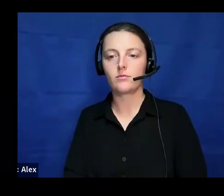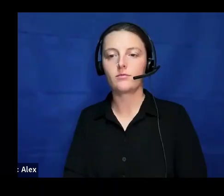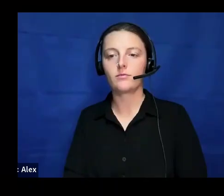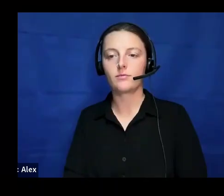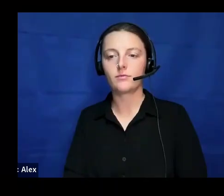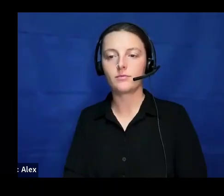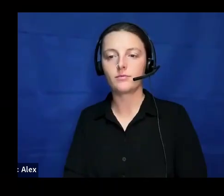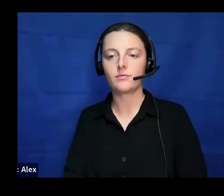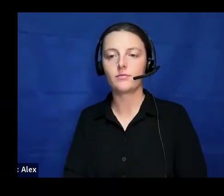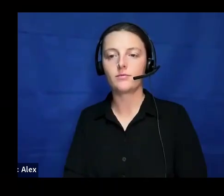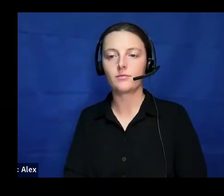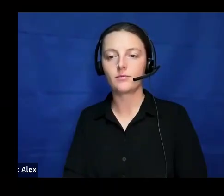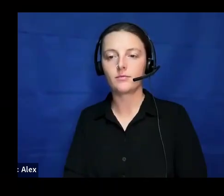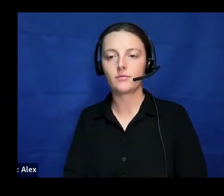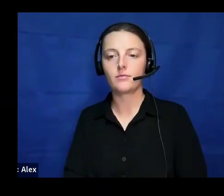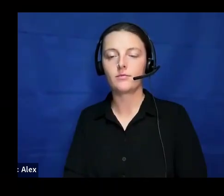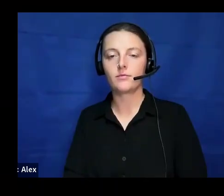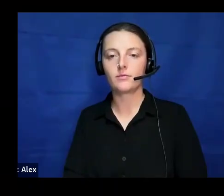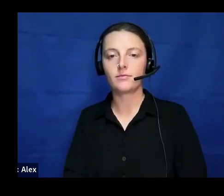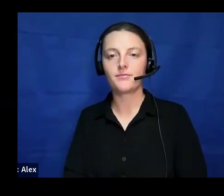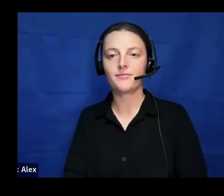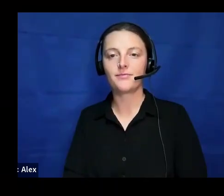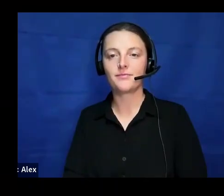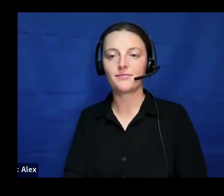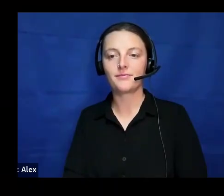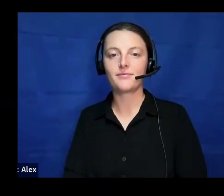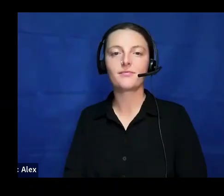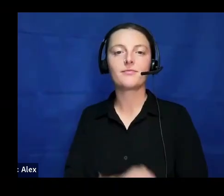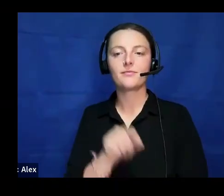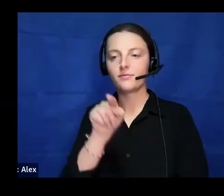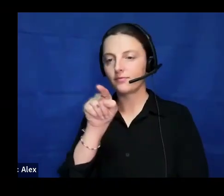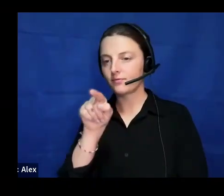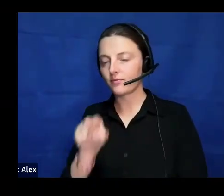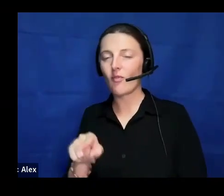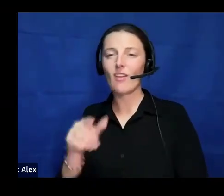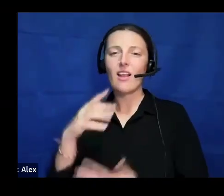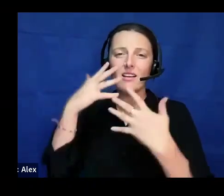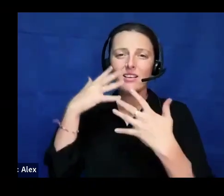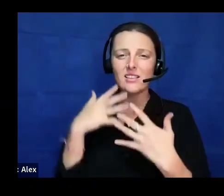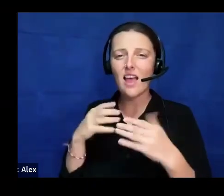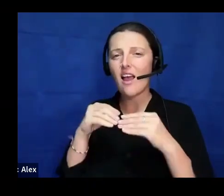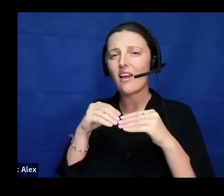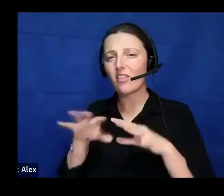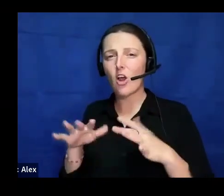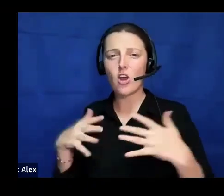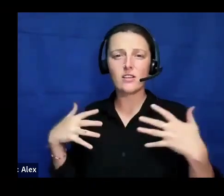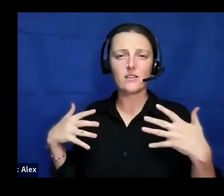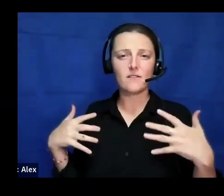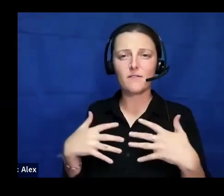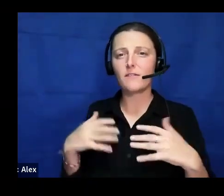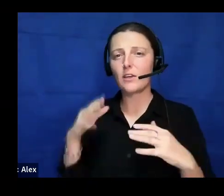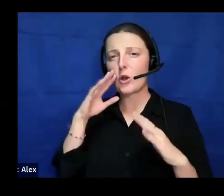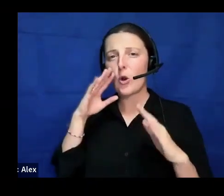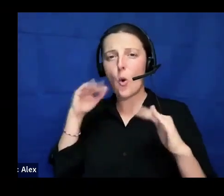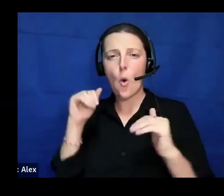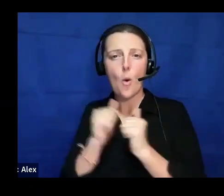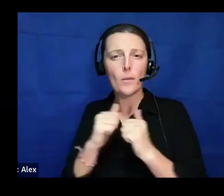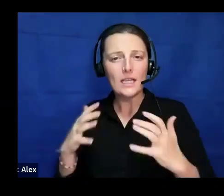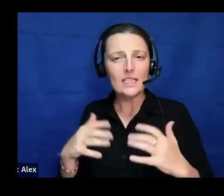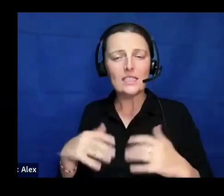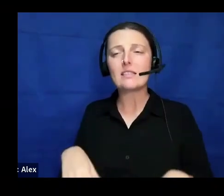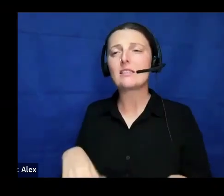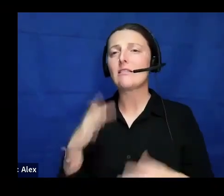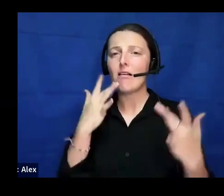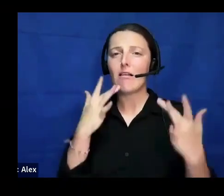So I see a lot of sad, loss, fear, hopeless, lack of hope. Yeah, I see a lot of